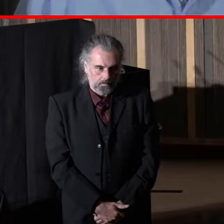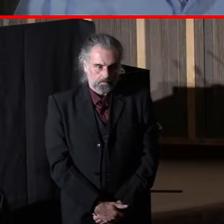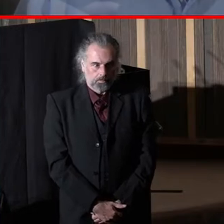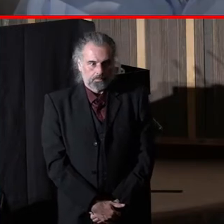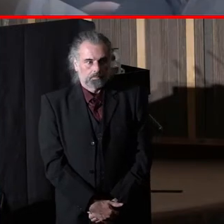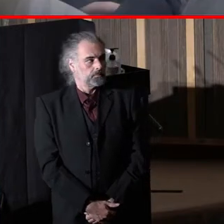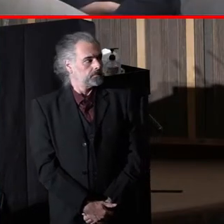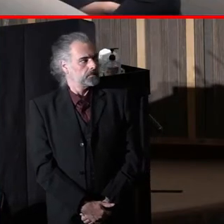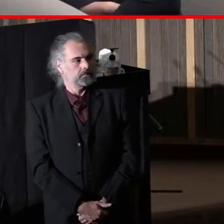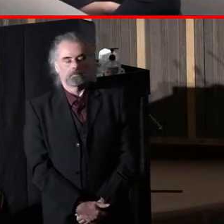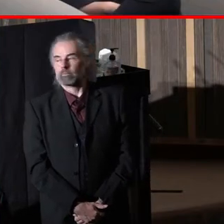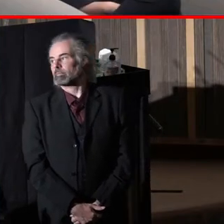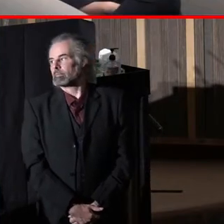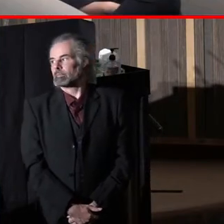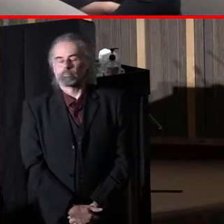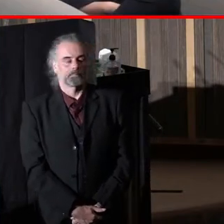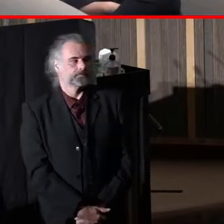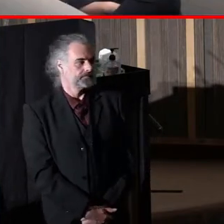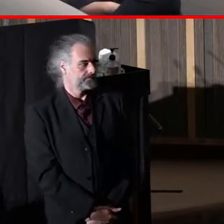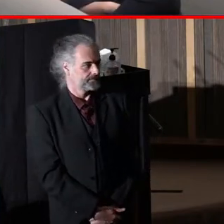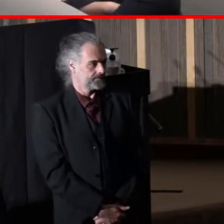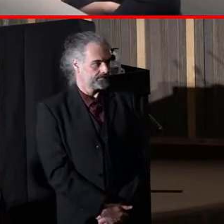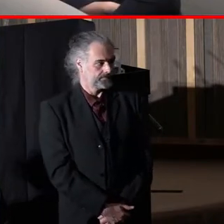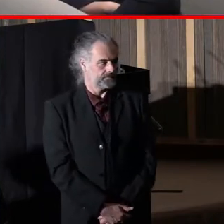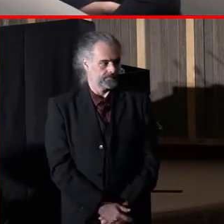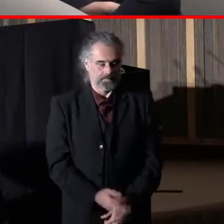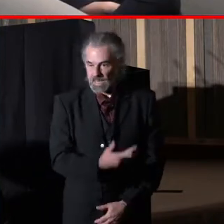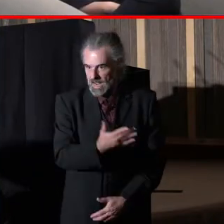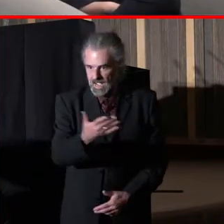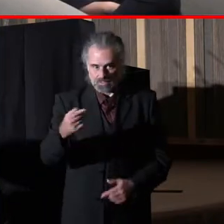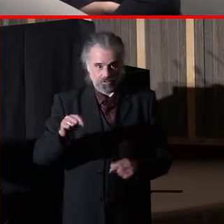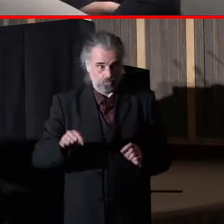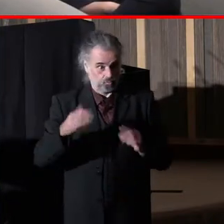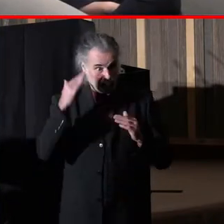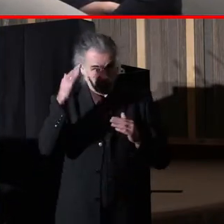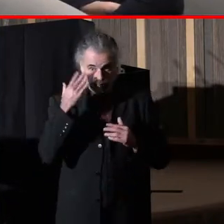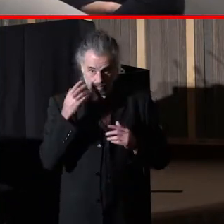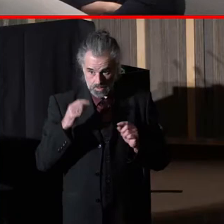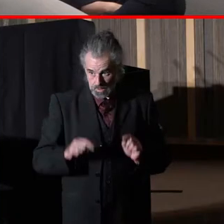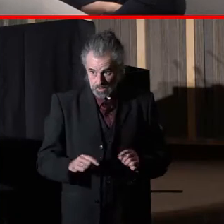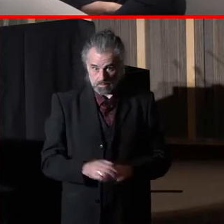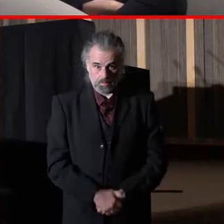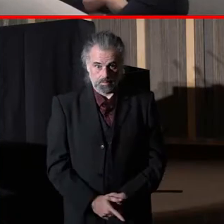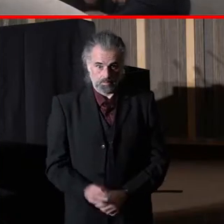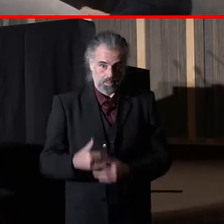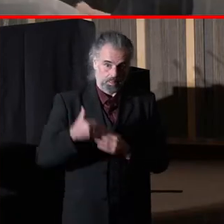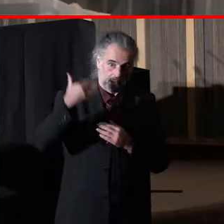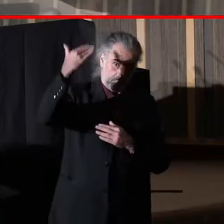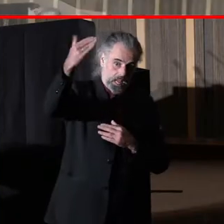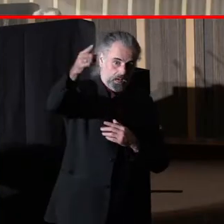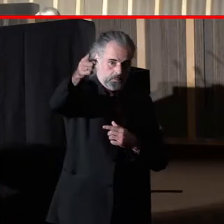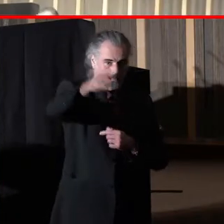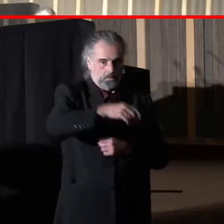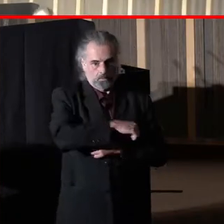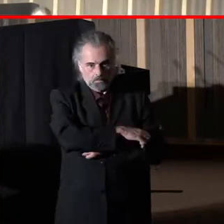through online as well, but any others in the room, just while we're here? There is one up the back, just bear with me.